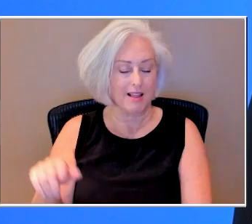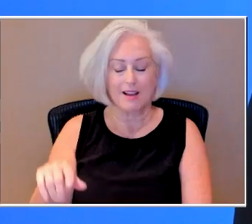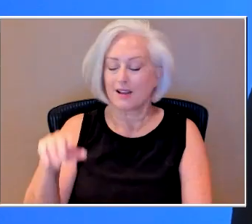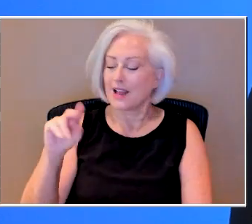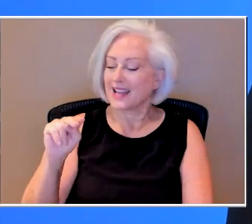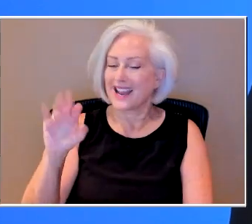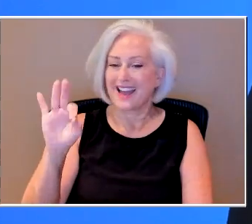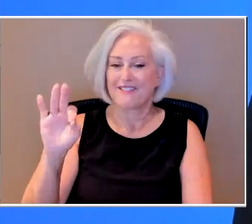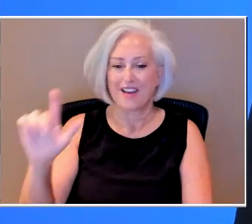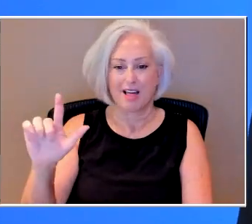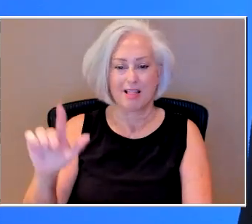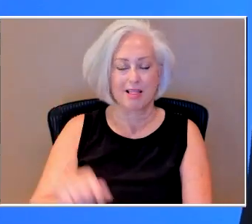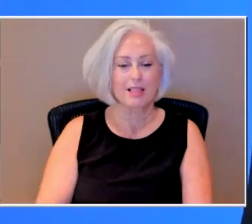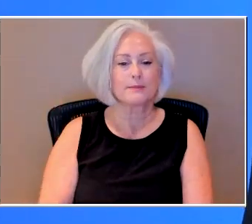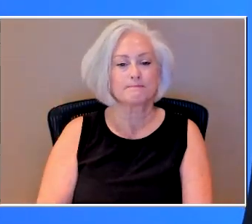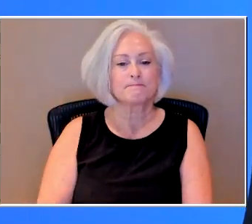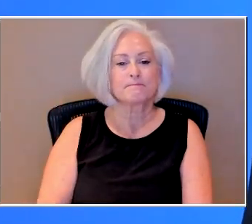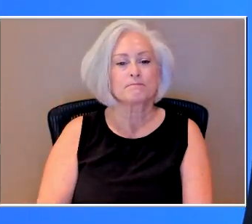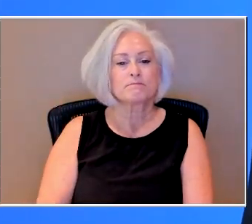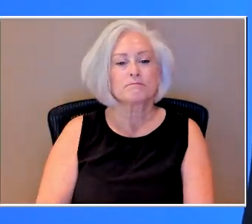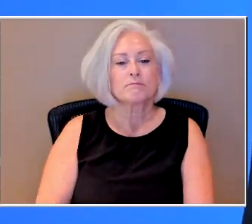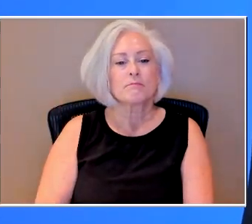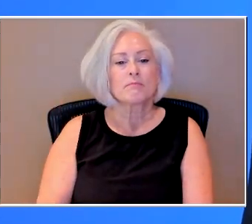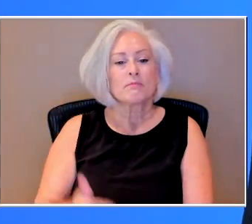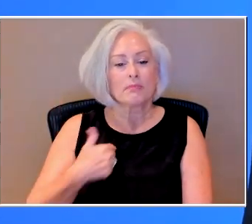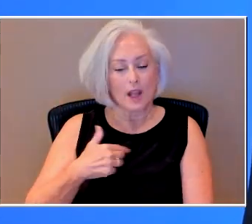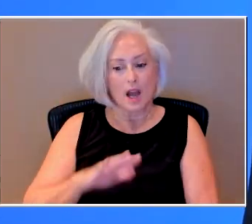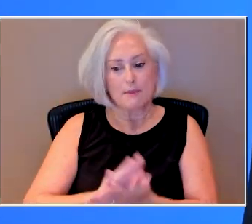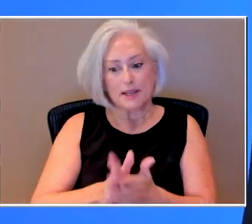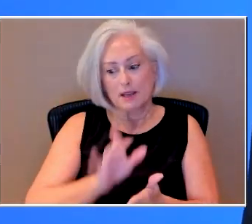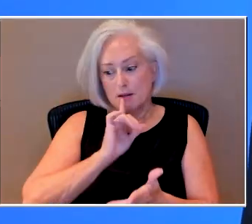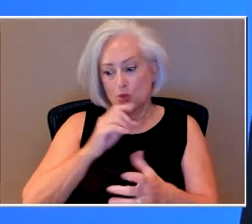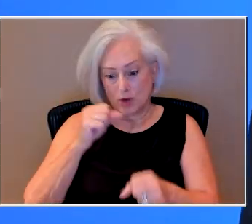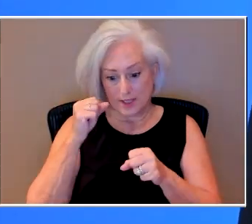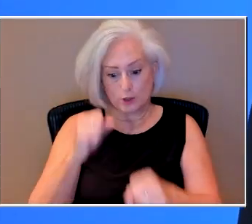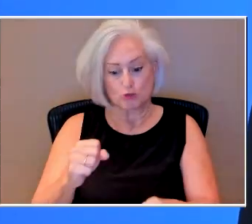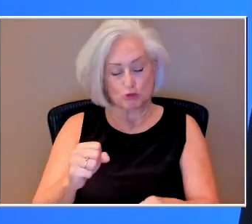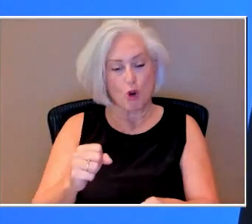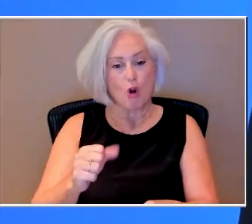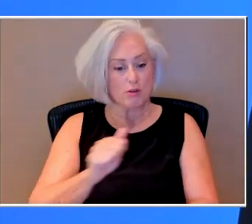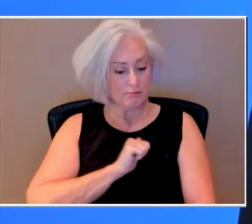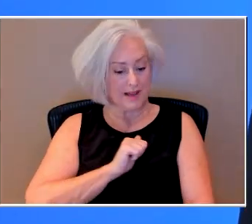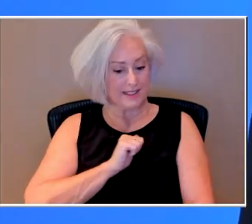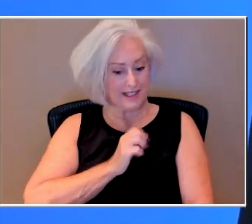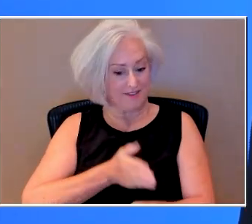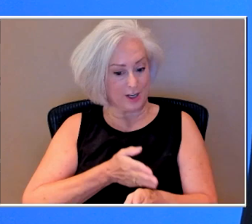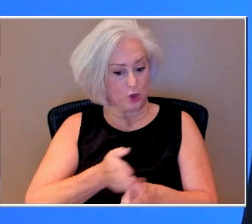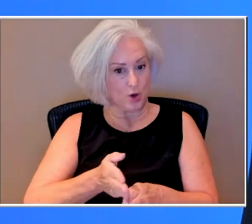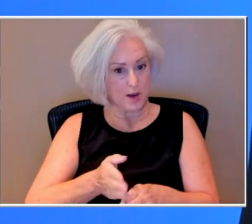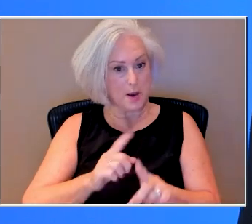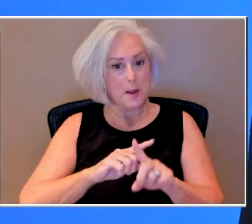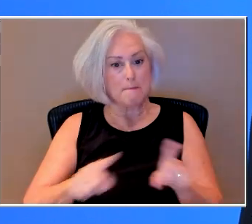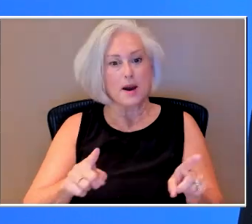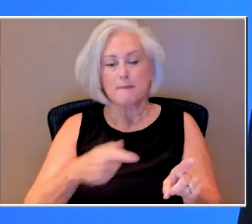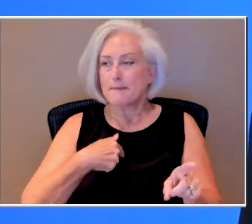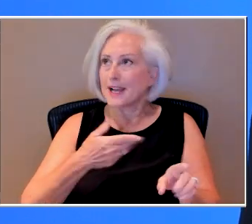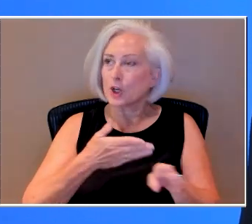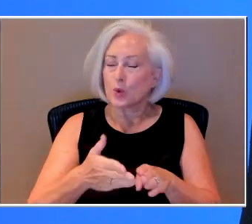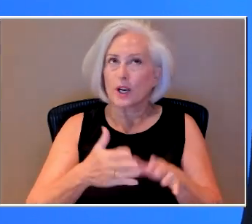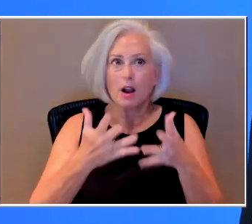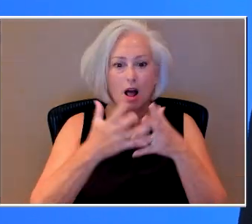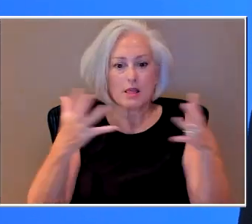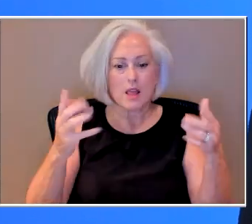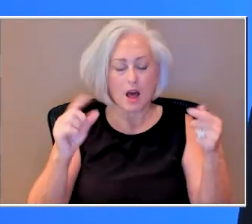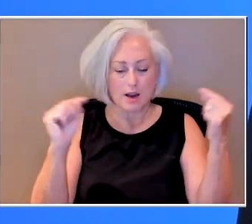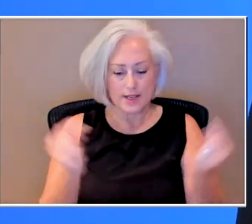got really strong and was athletic, but my career was riddled with injuries. Every season I finished